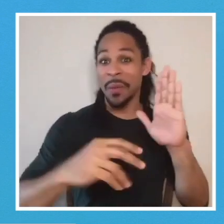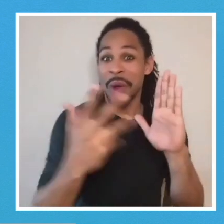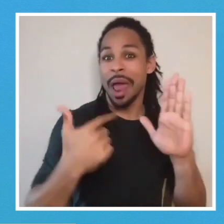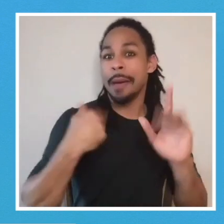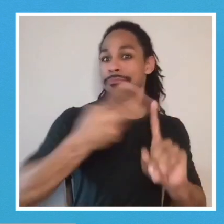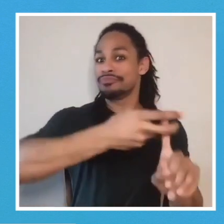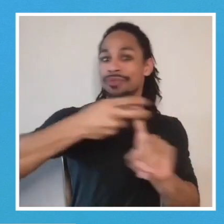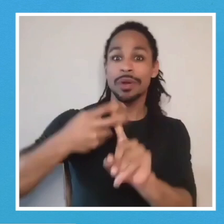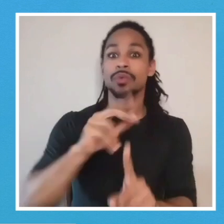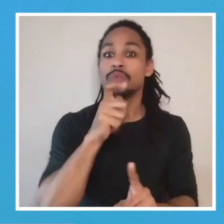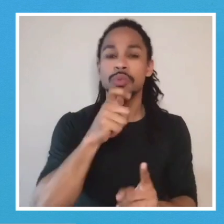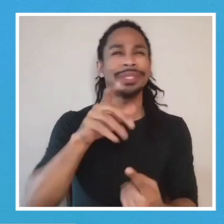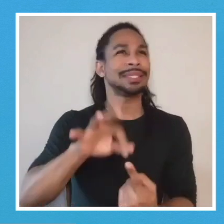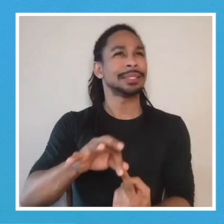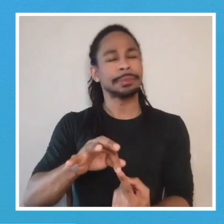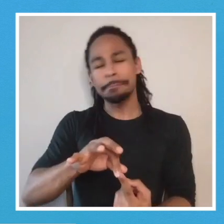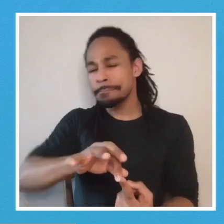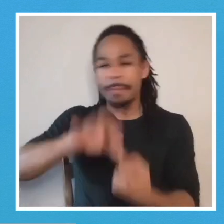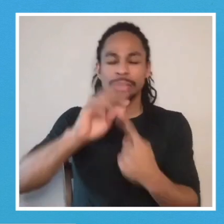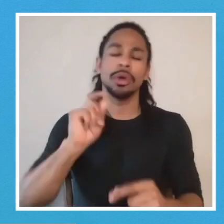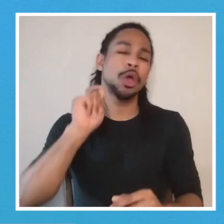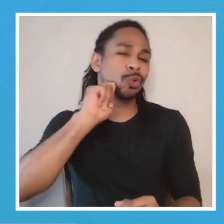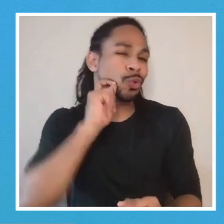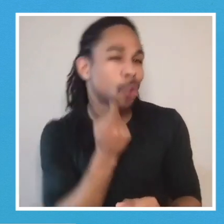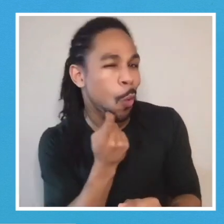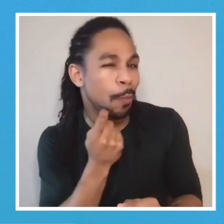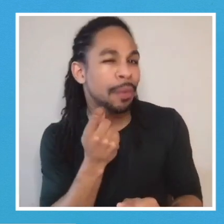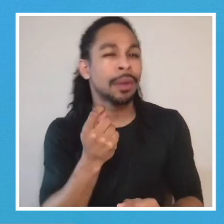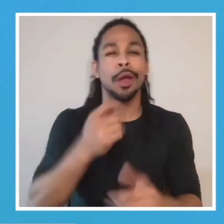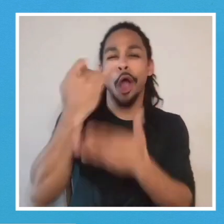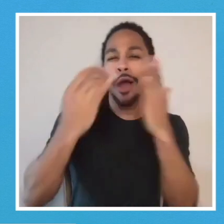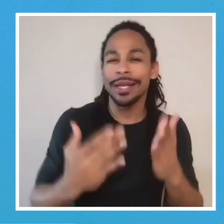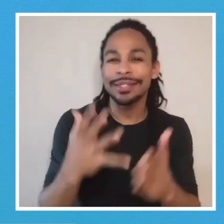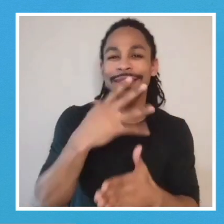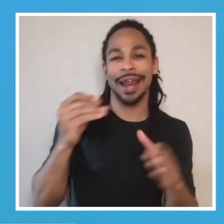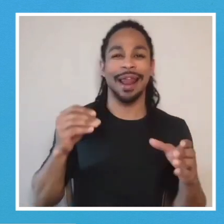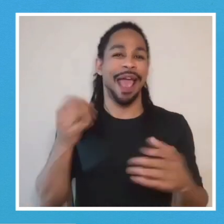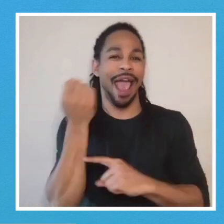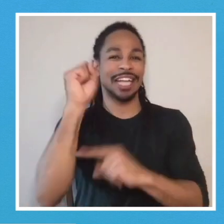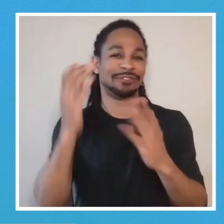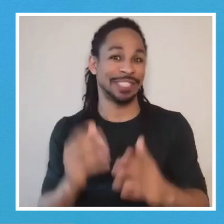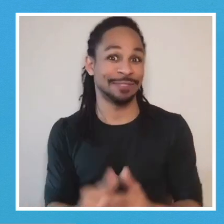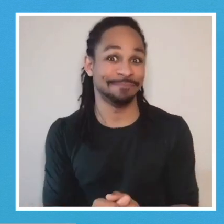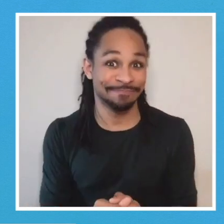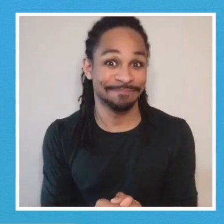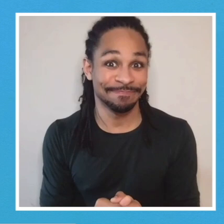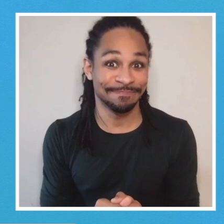very, very dope artist and activist.